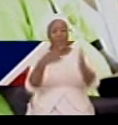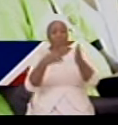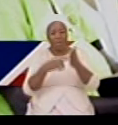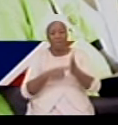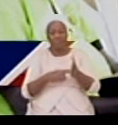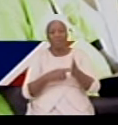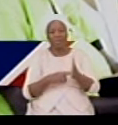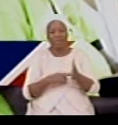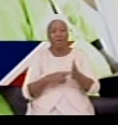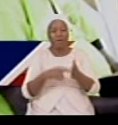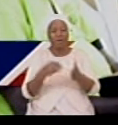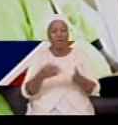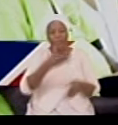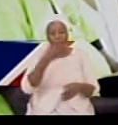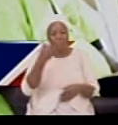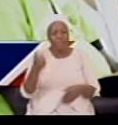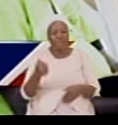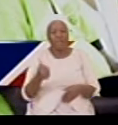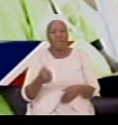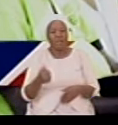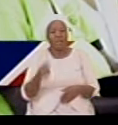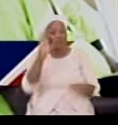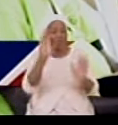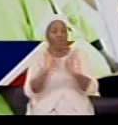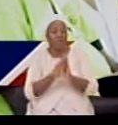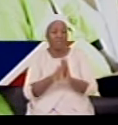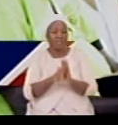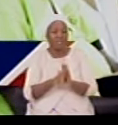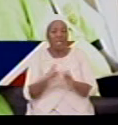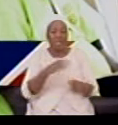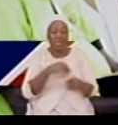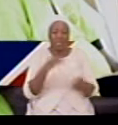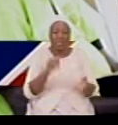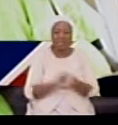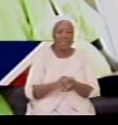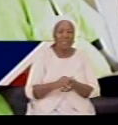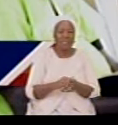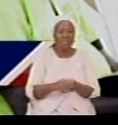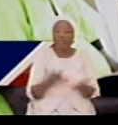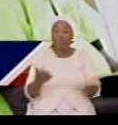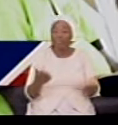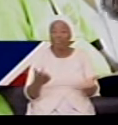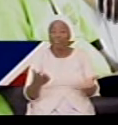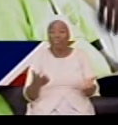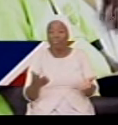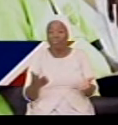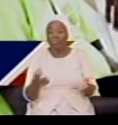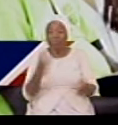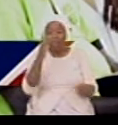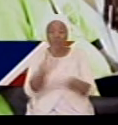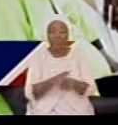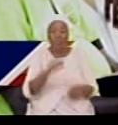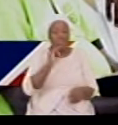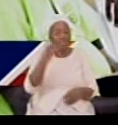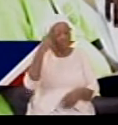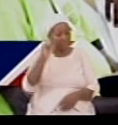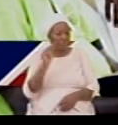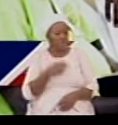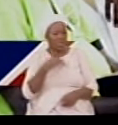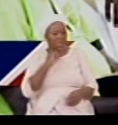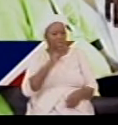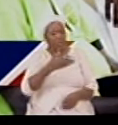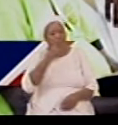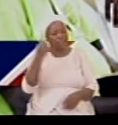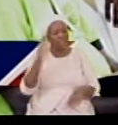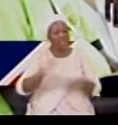the provisions of the covenant, they are for us, and is better than the old covenant, which was